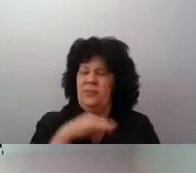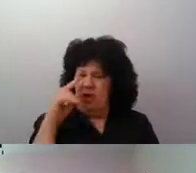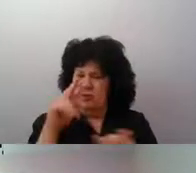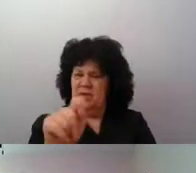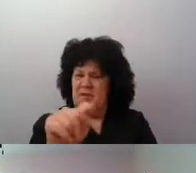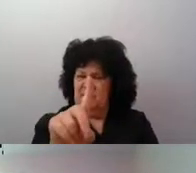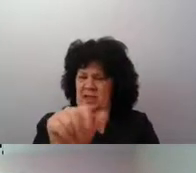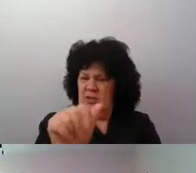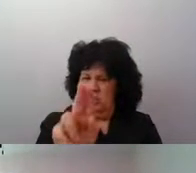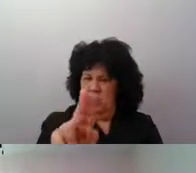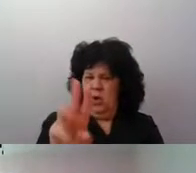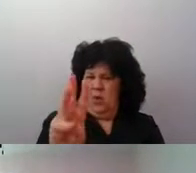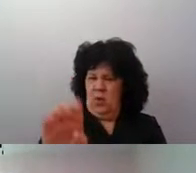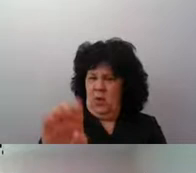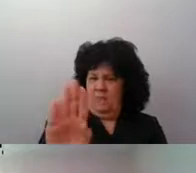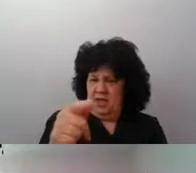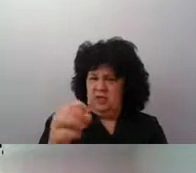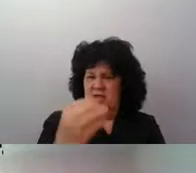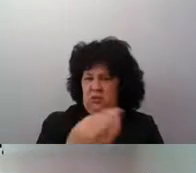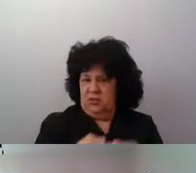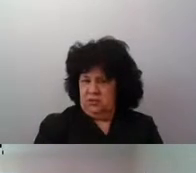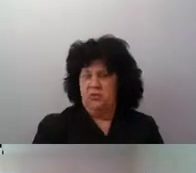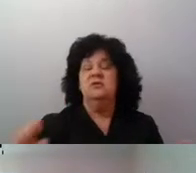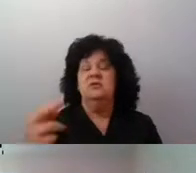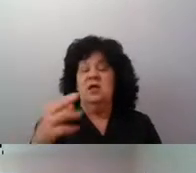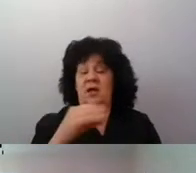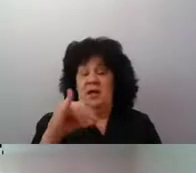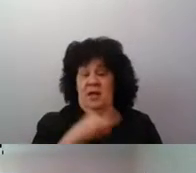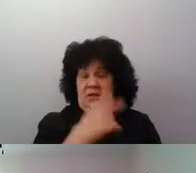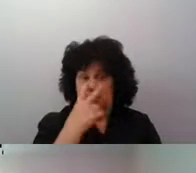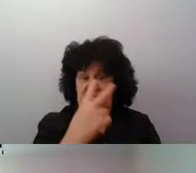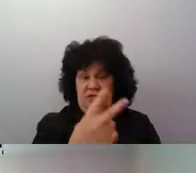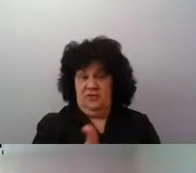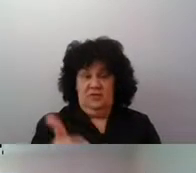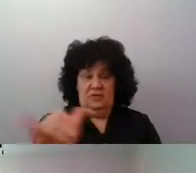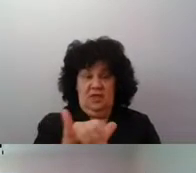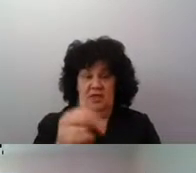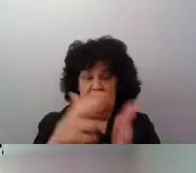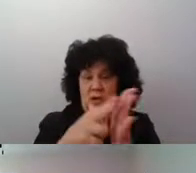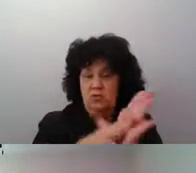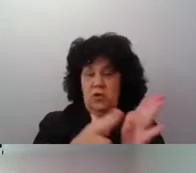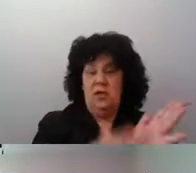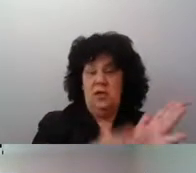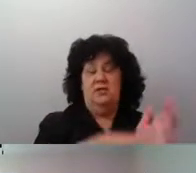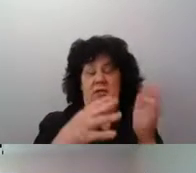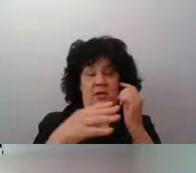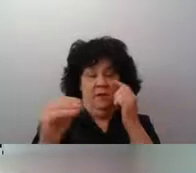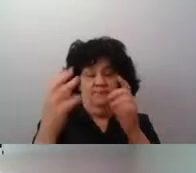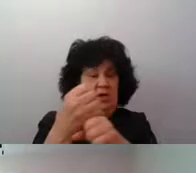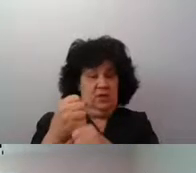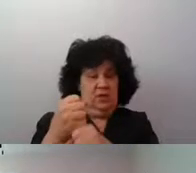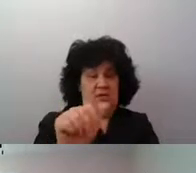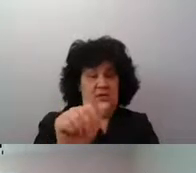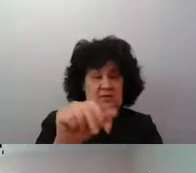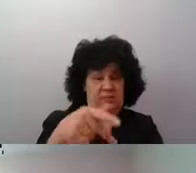DAU webpage and the resources, and I see things like the contracting cone and the adaptive